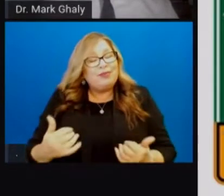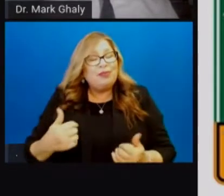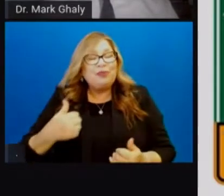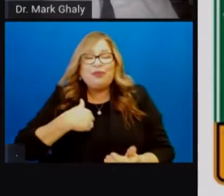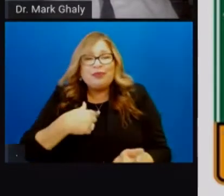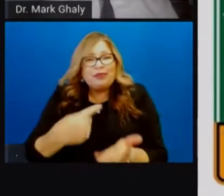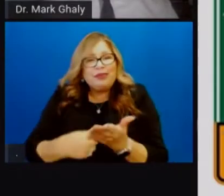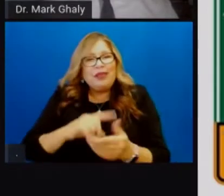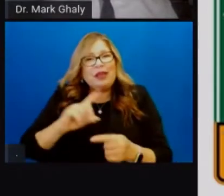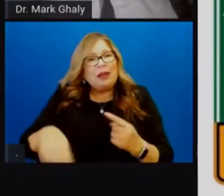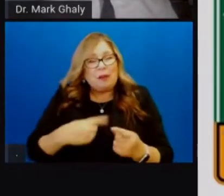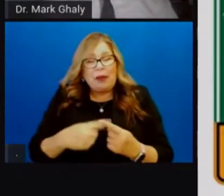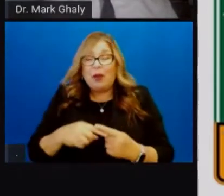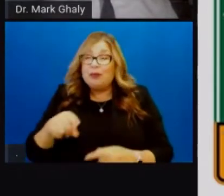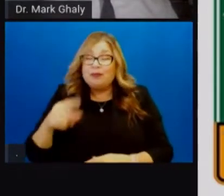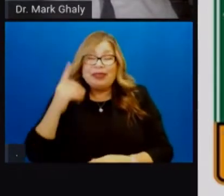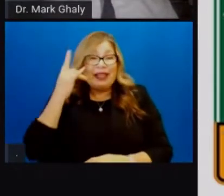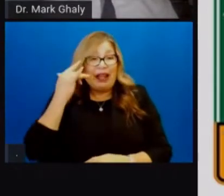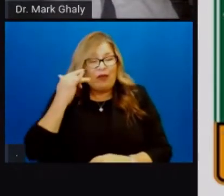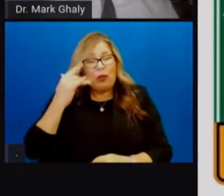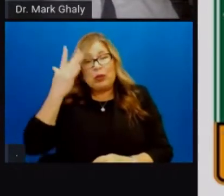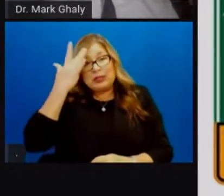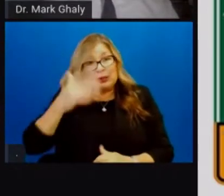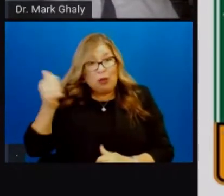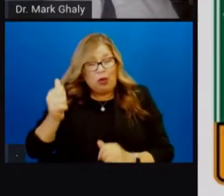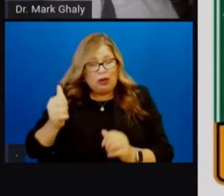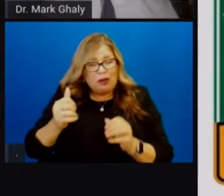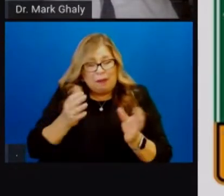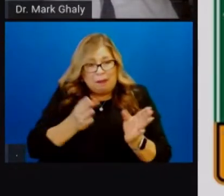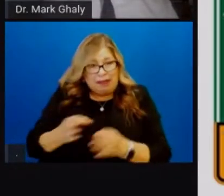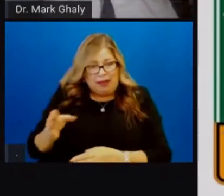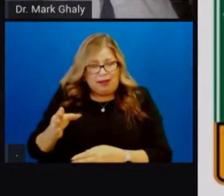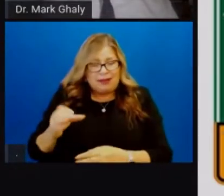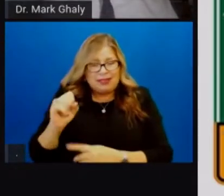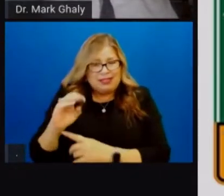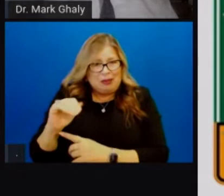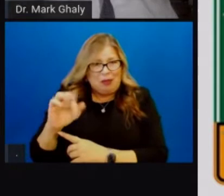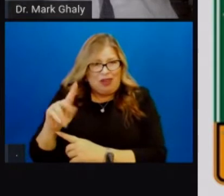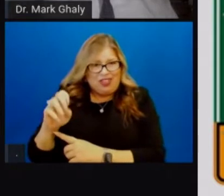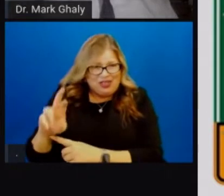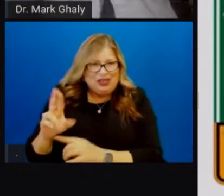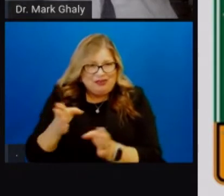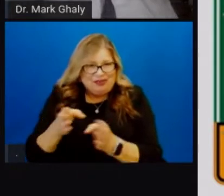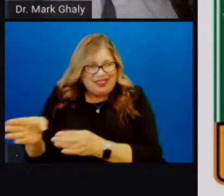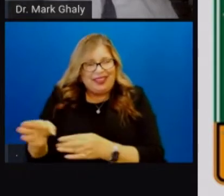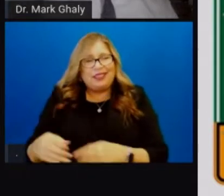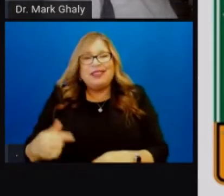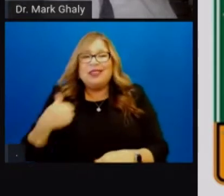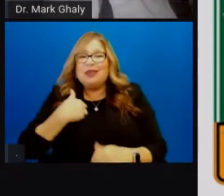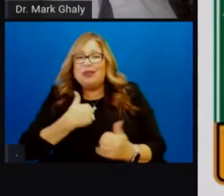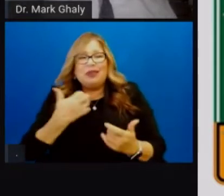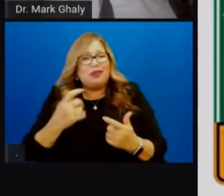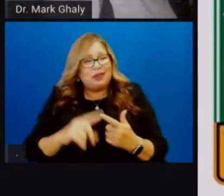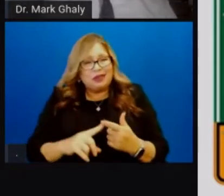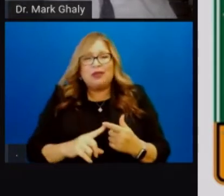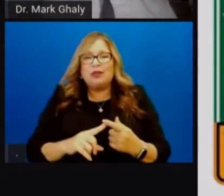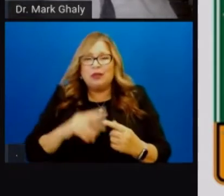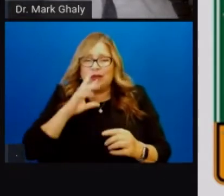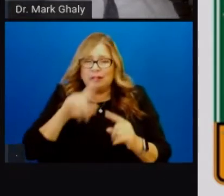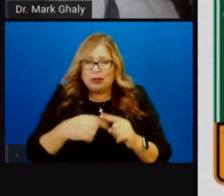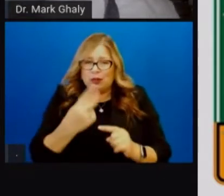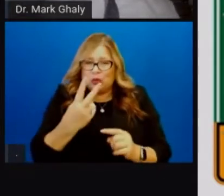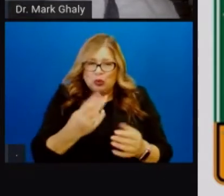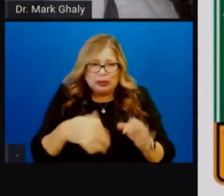the California Smarter Plan that we are committed to really immediately engaging around these 2 important